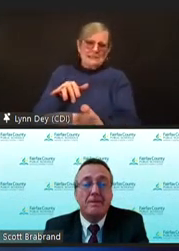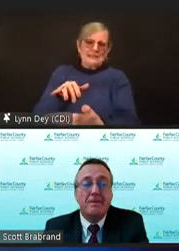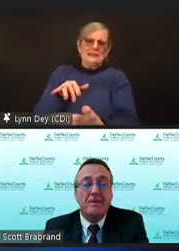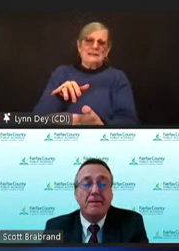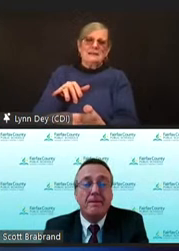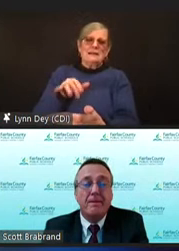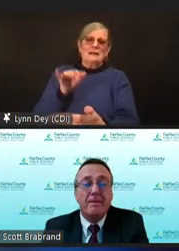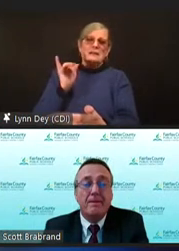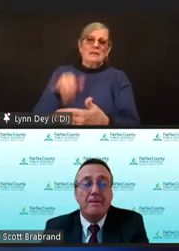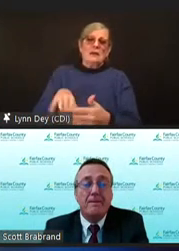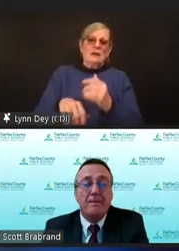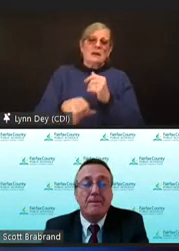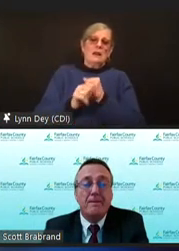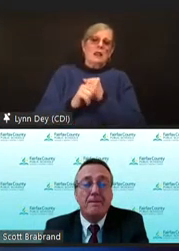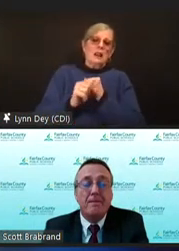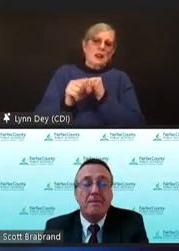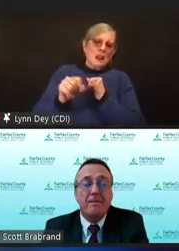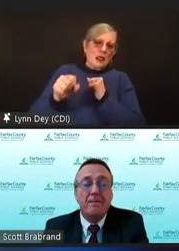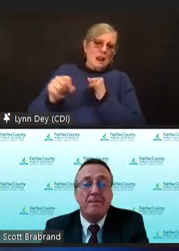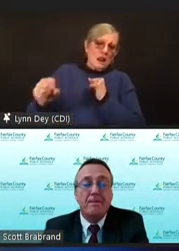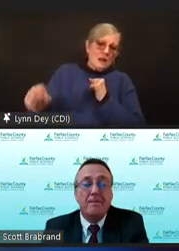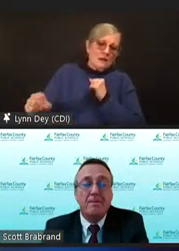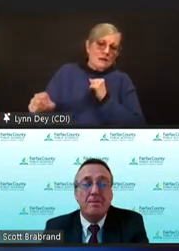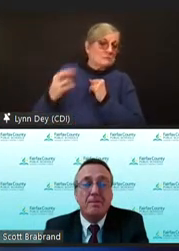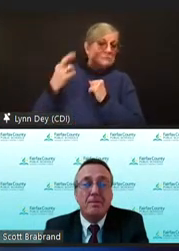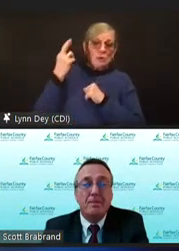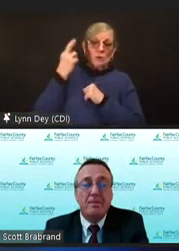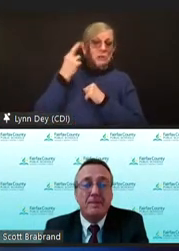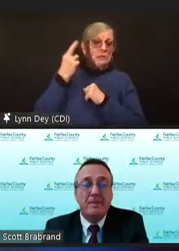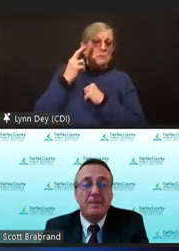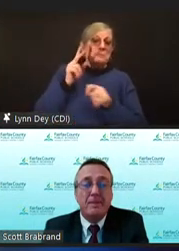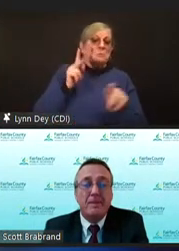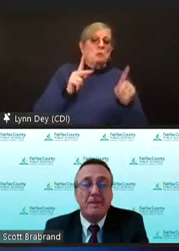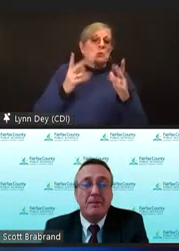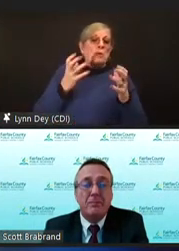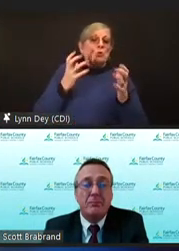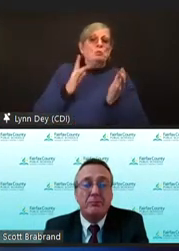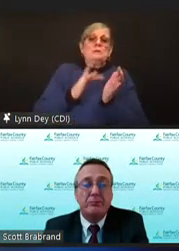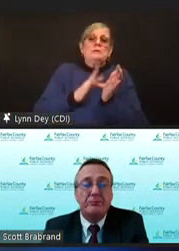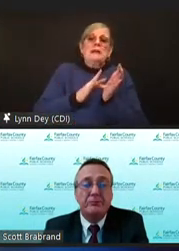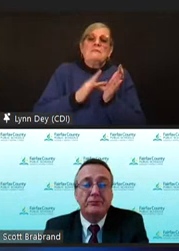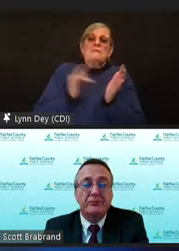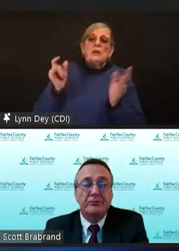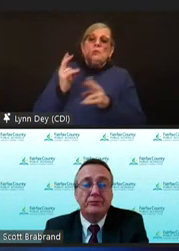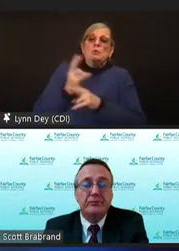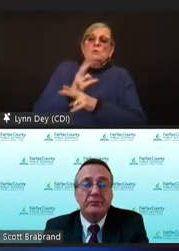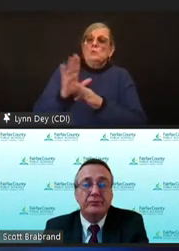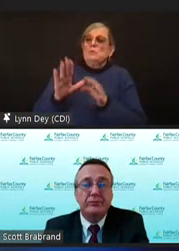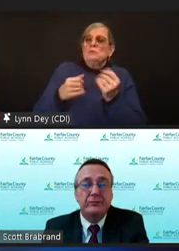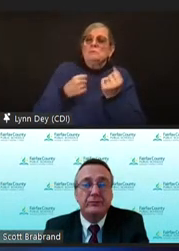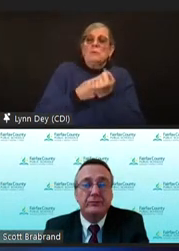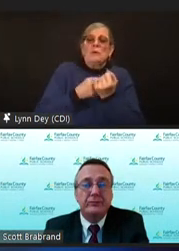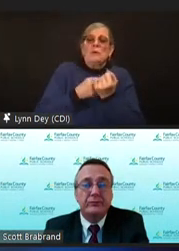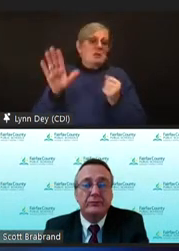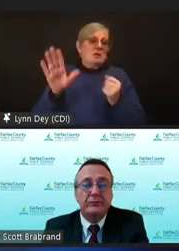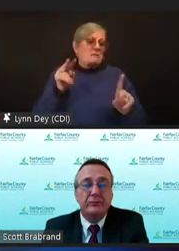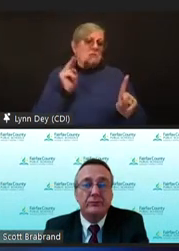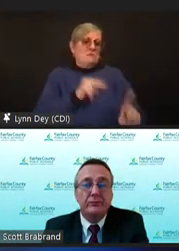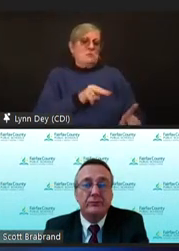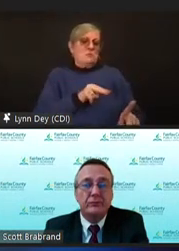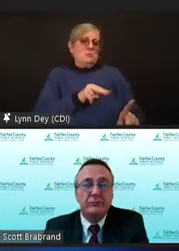an intention to use it to support their position. The vast majority of evidence is